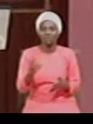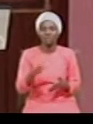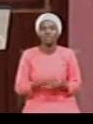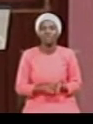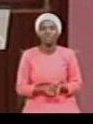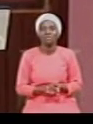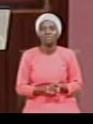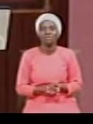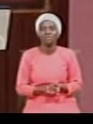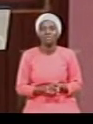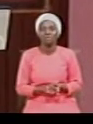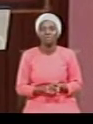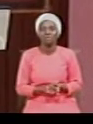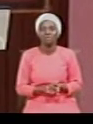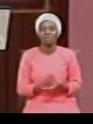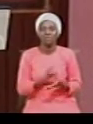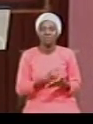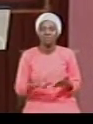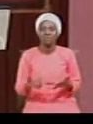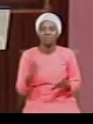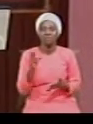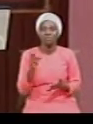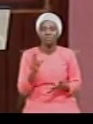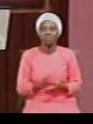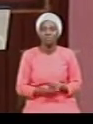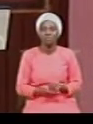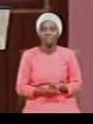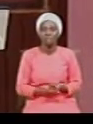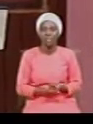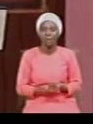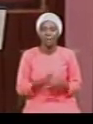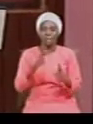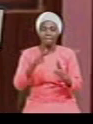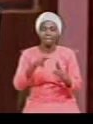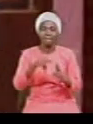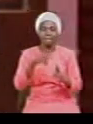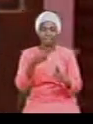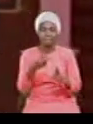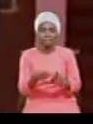23. And we're reading from verse 12. Neither